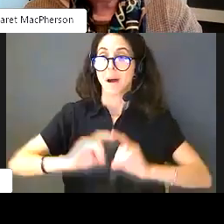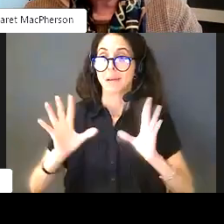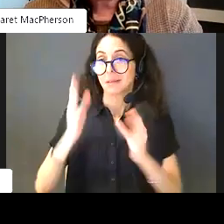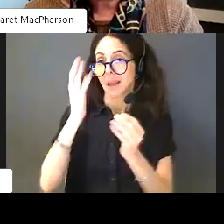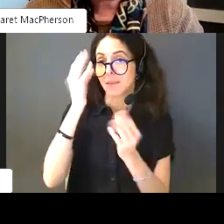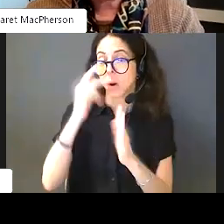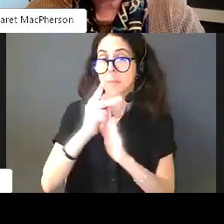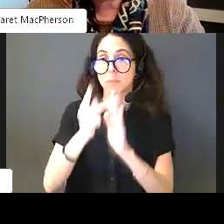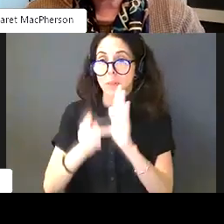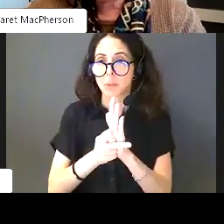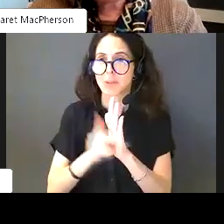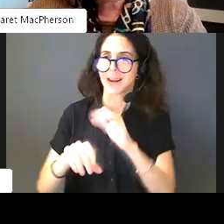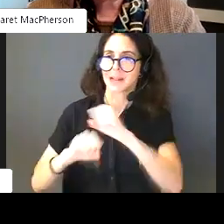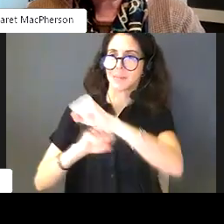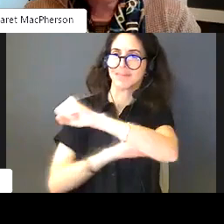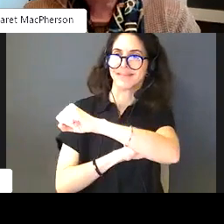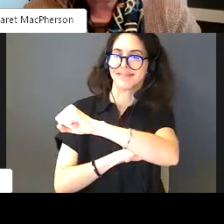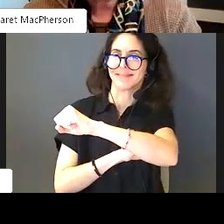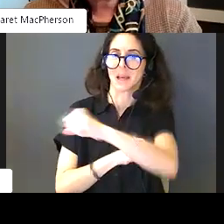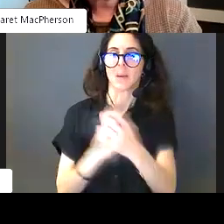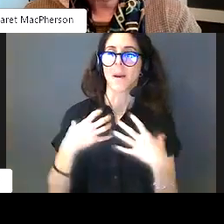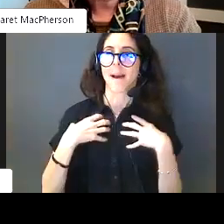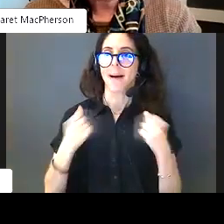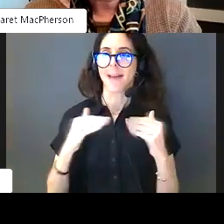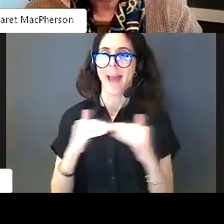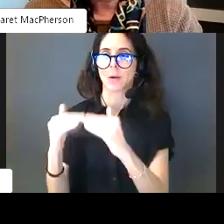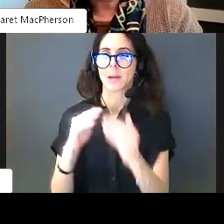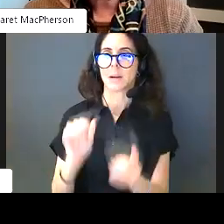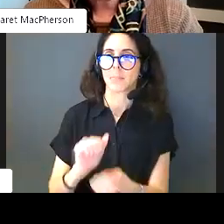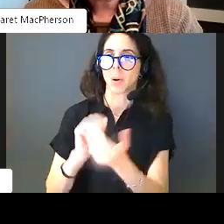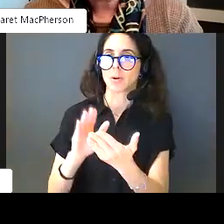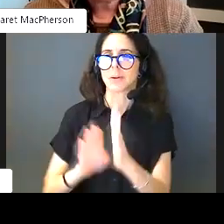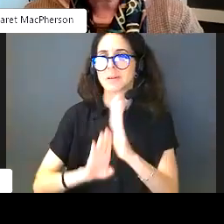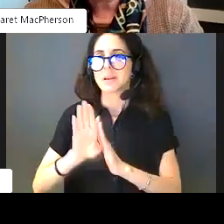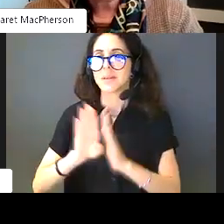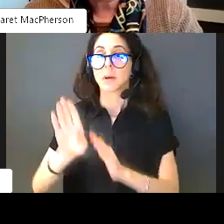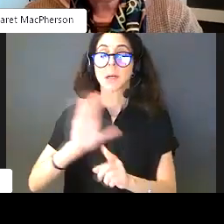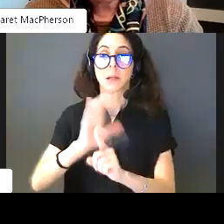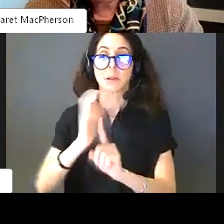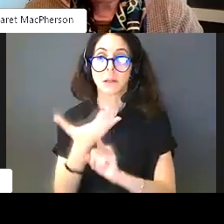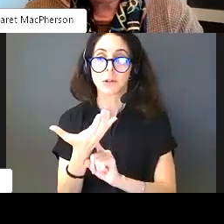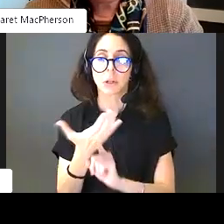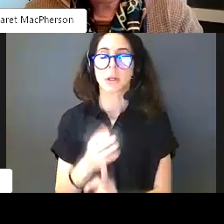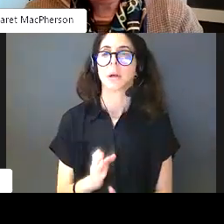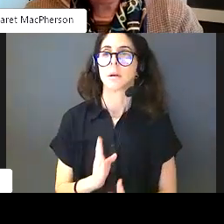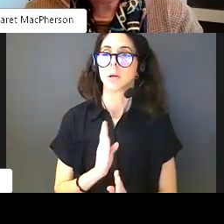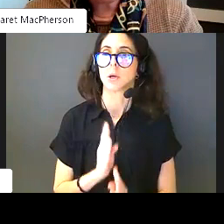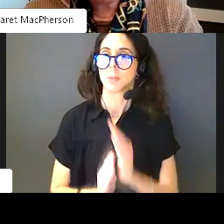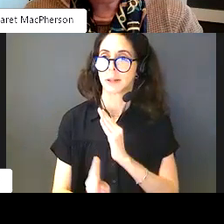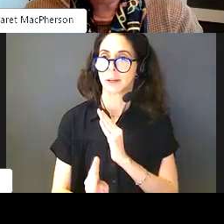principles, taking a health equity approach to developing cultural humility that,